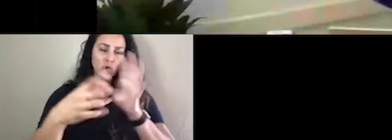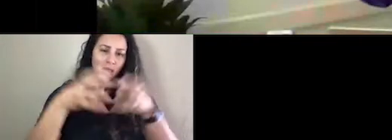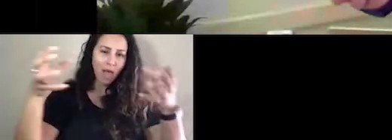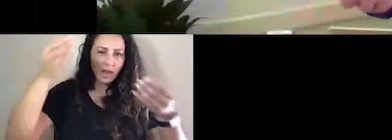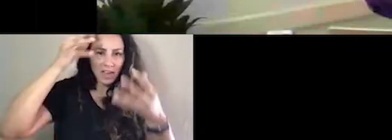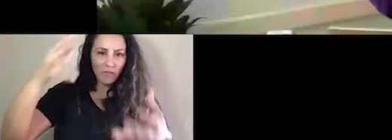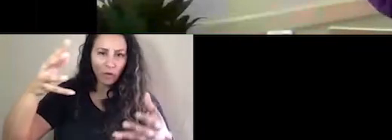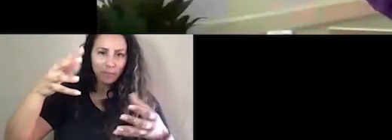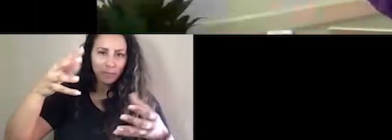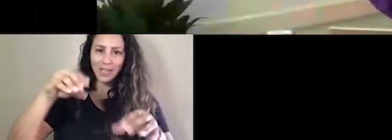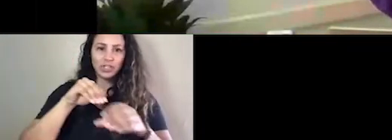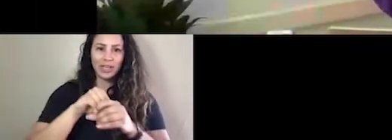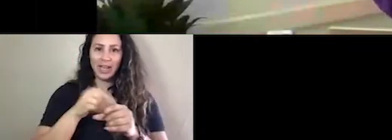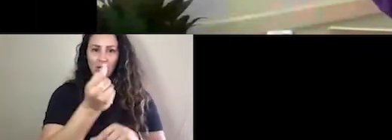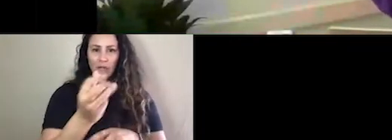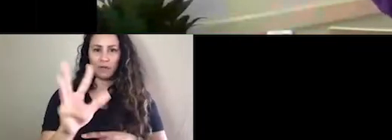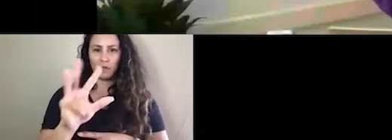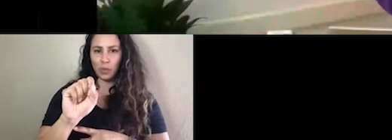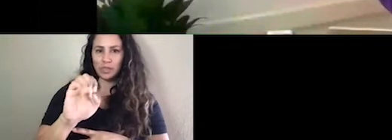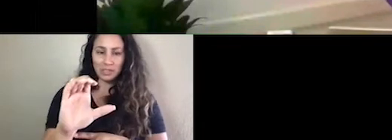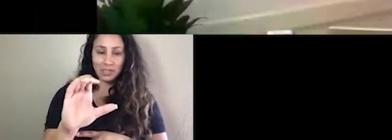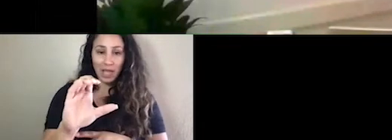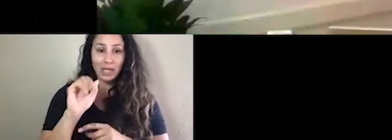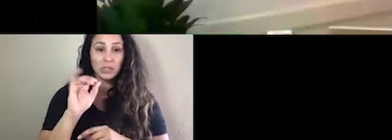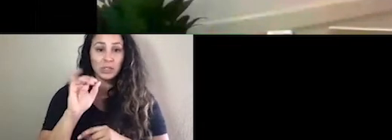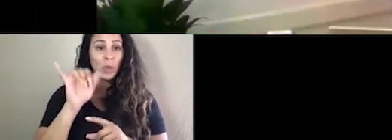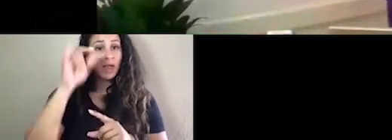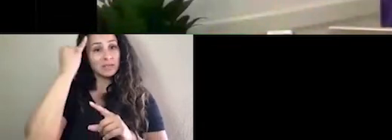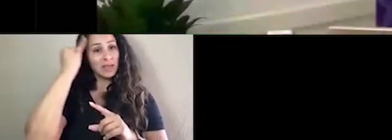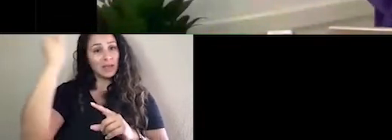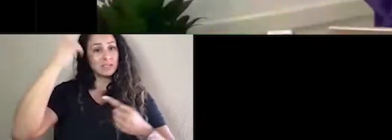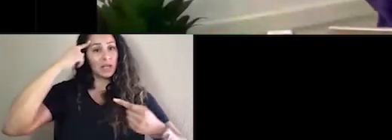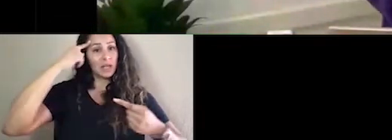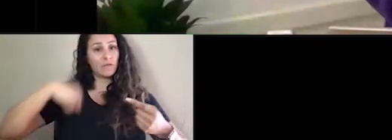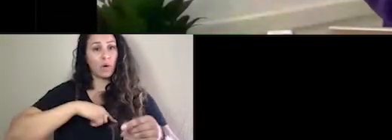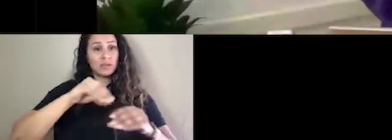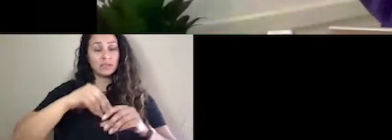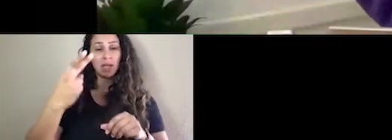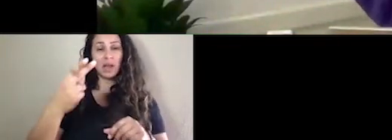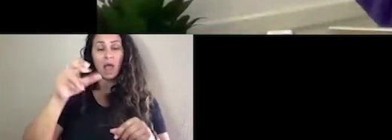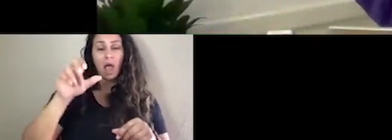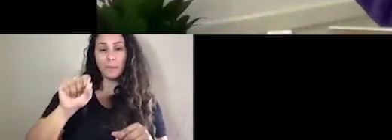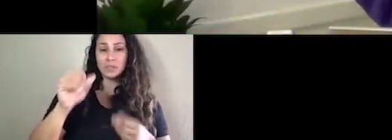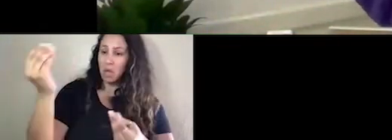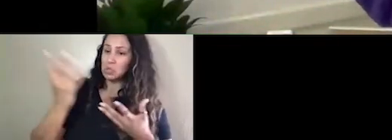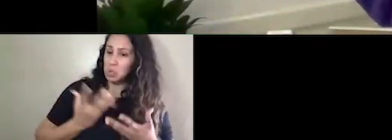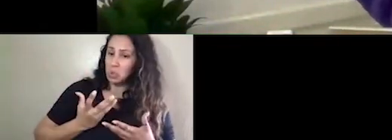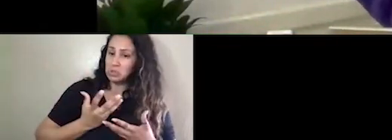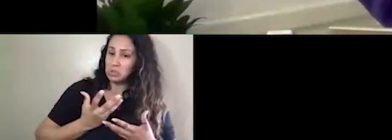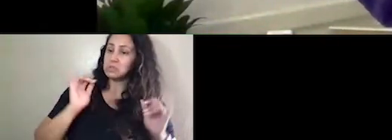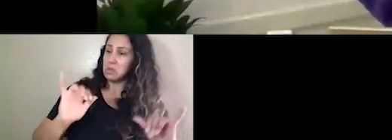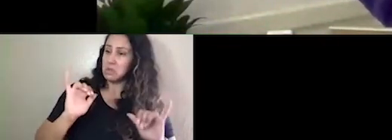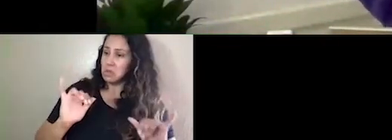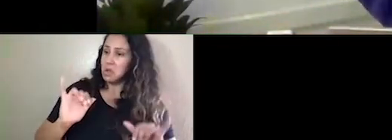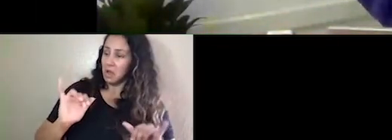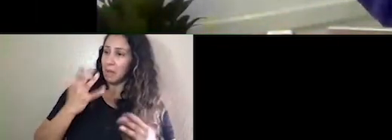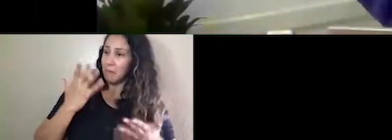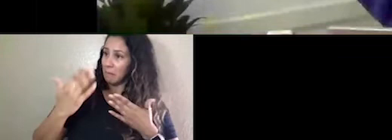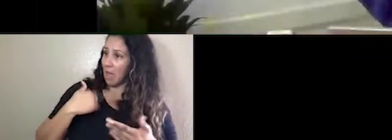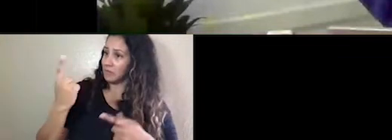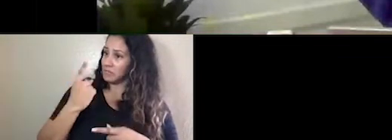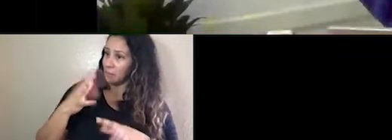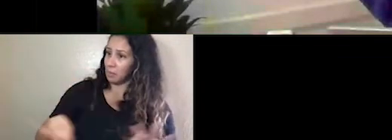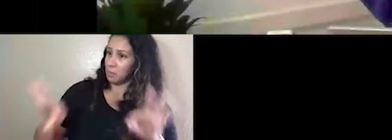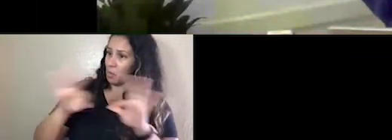matter of few seconds. So this was the idea that for us then HubSpot told us that, you know what, there might be something in this.